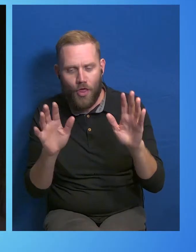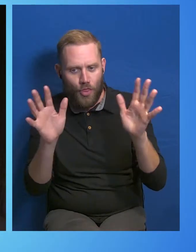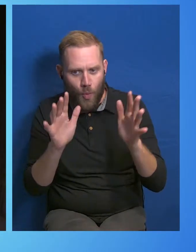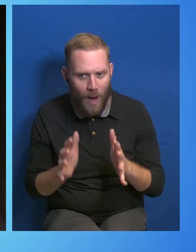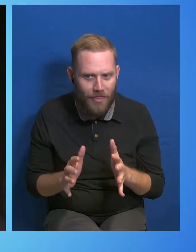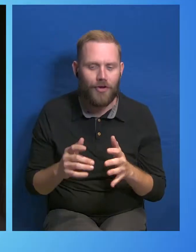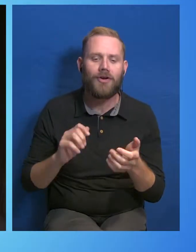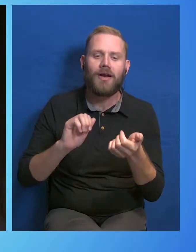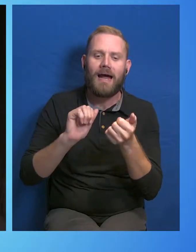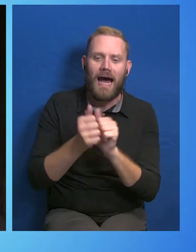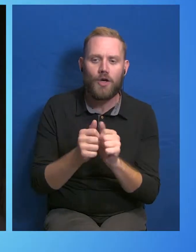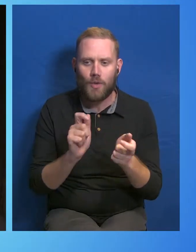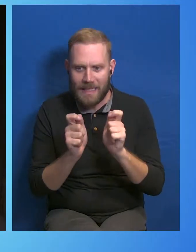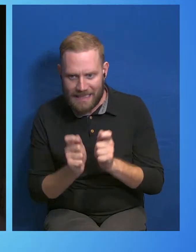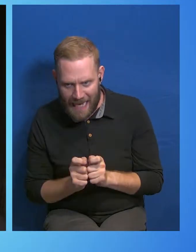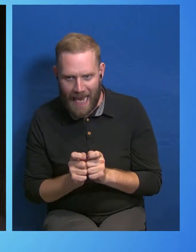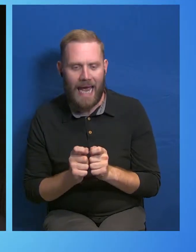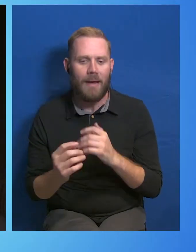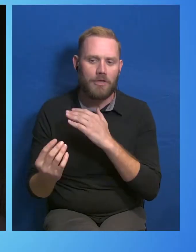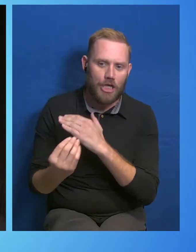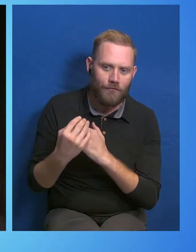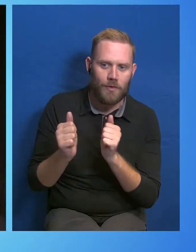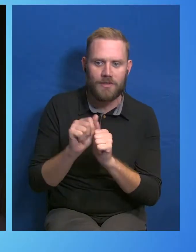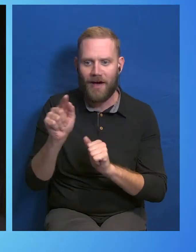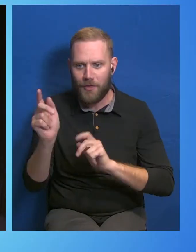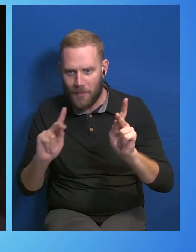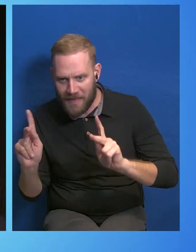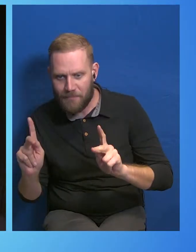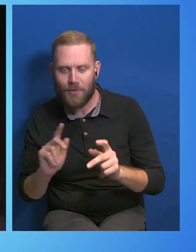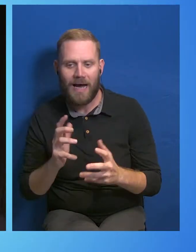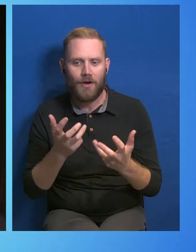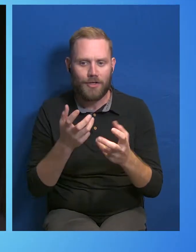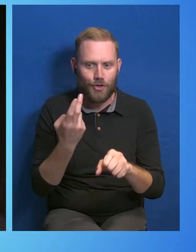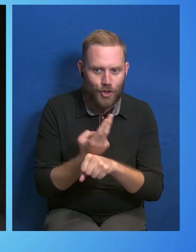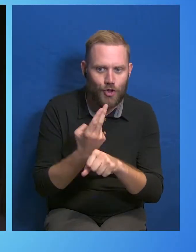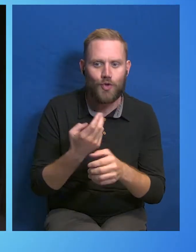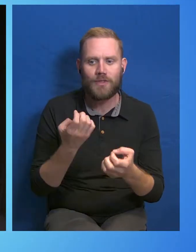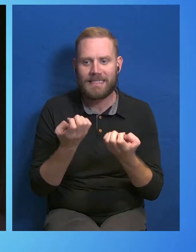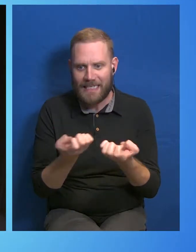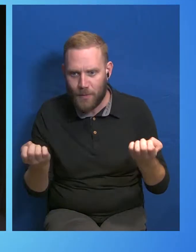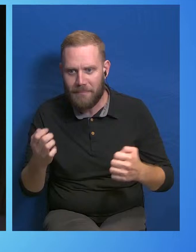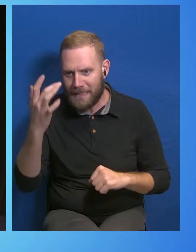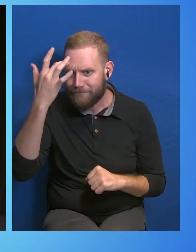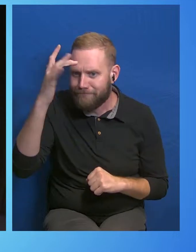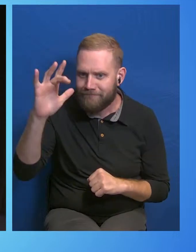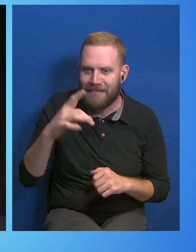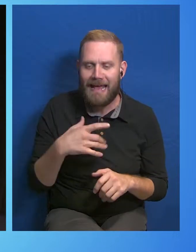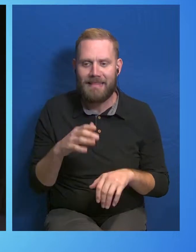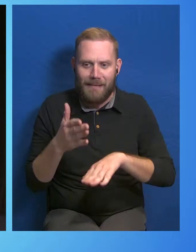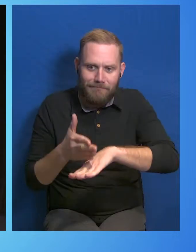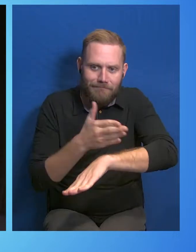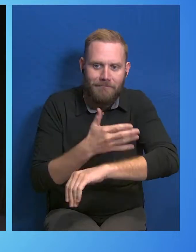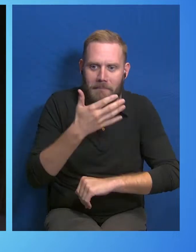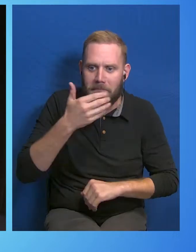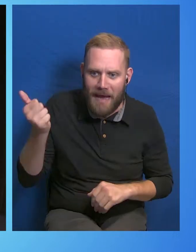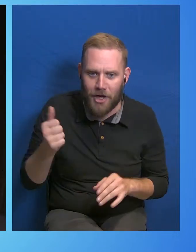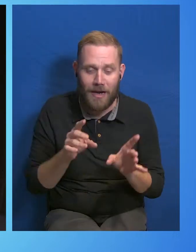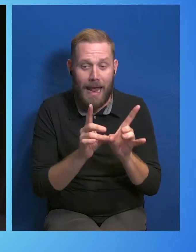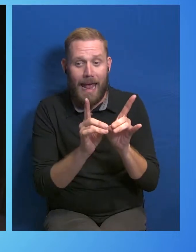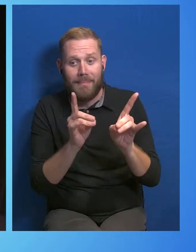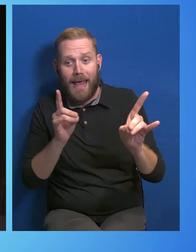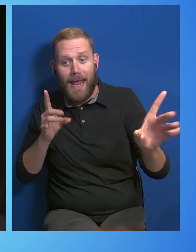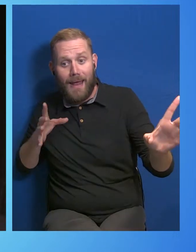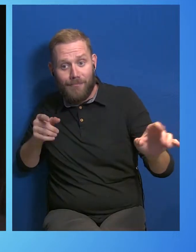and how to adapt to their environment and their equipment, and they practice and they get better. And they loose their arrow